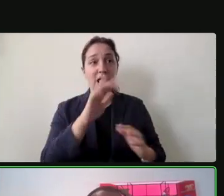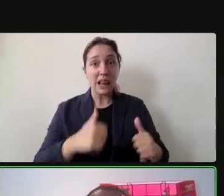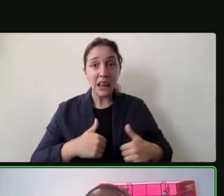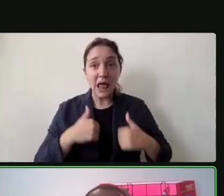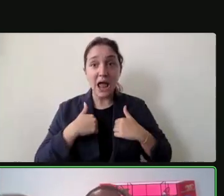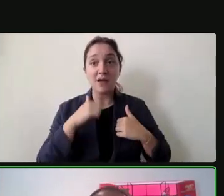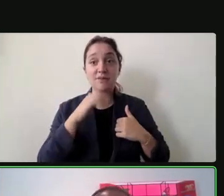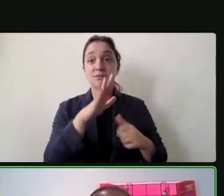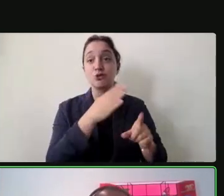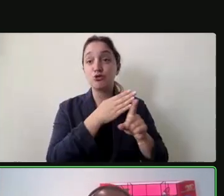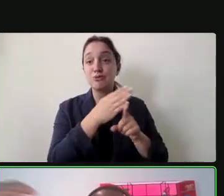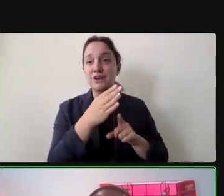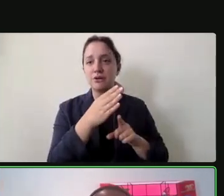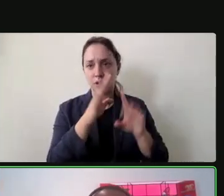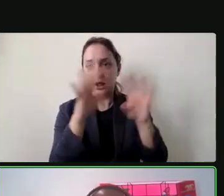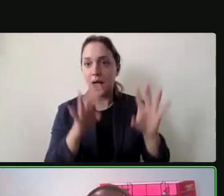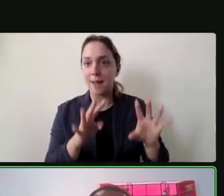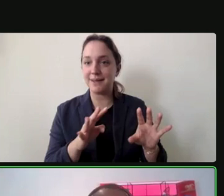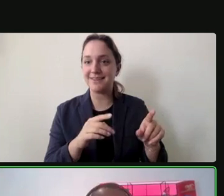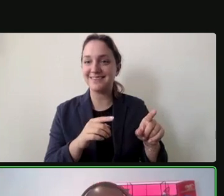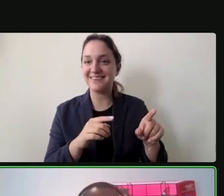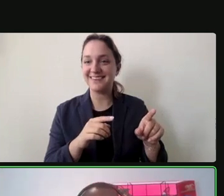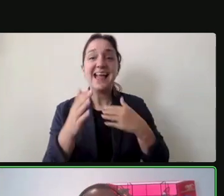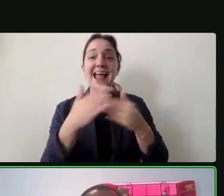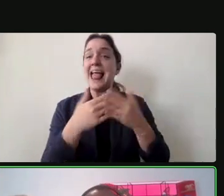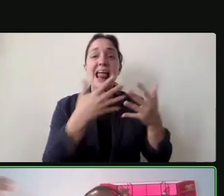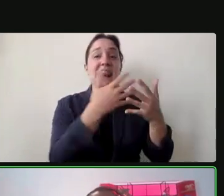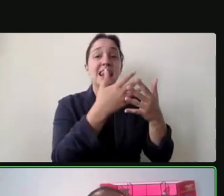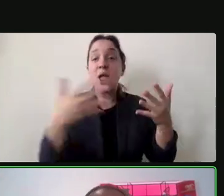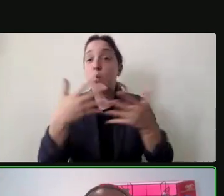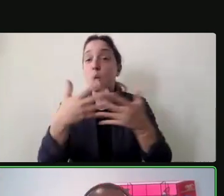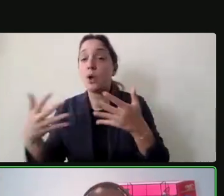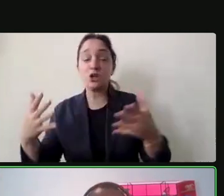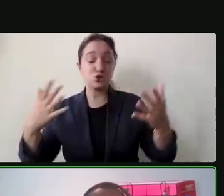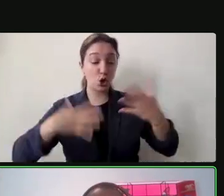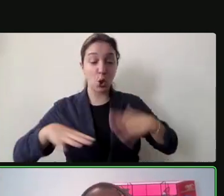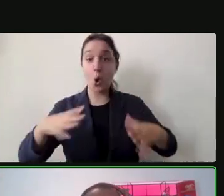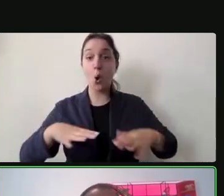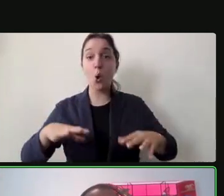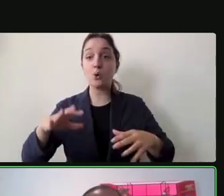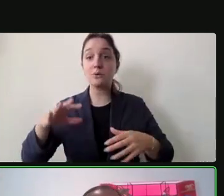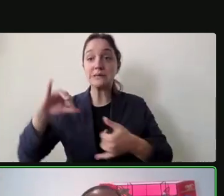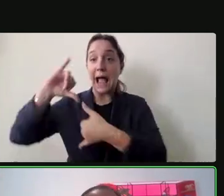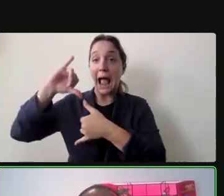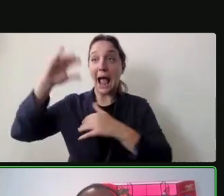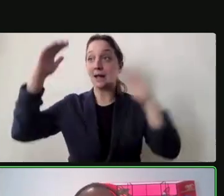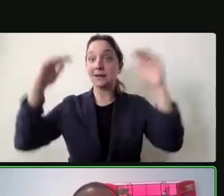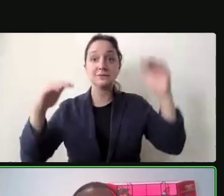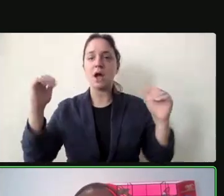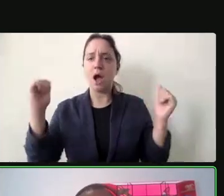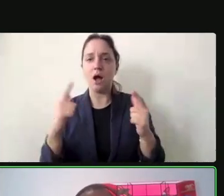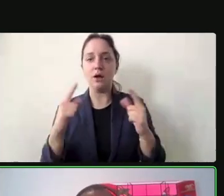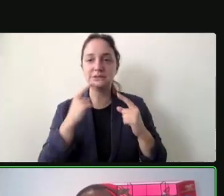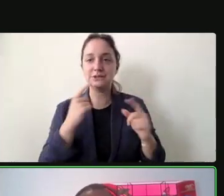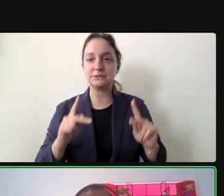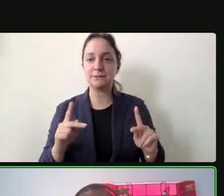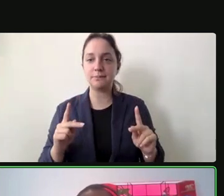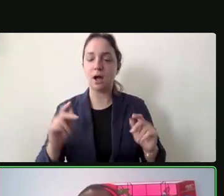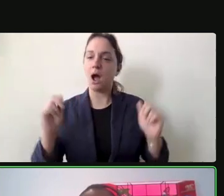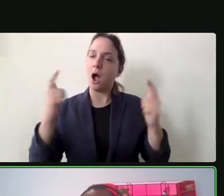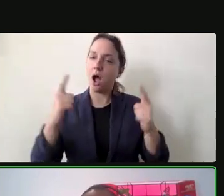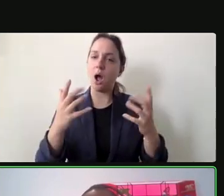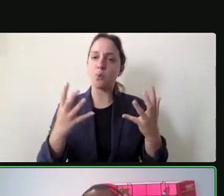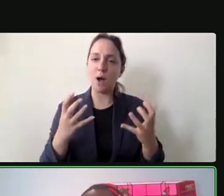climate, different languages, different clothes, different heights, but everybody was serious, and they were there to try to